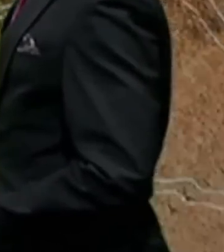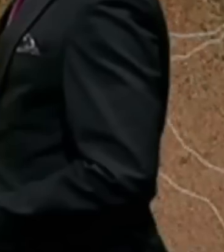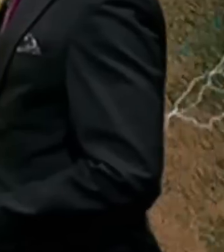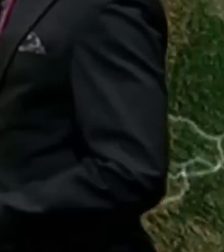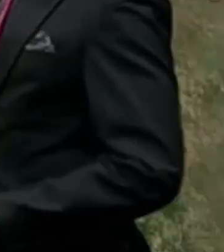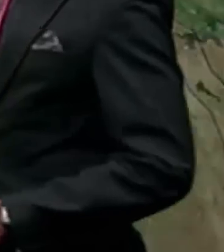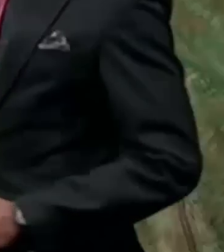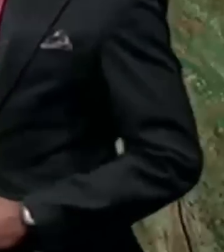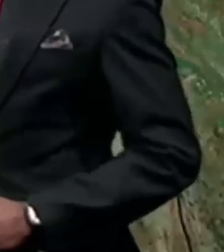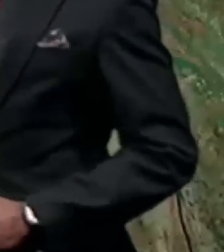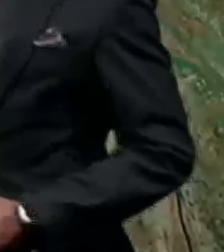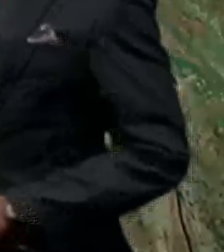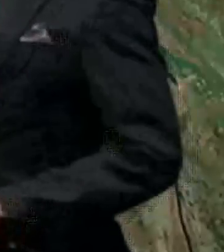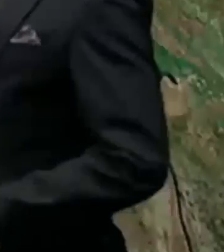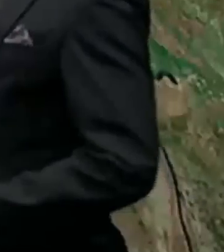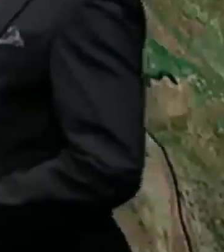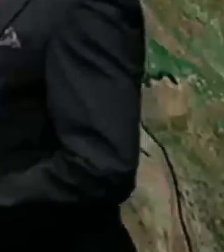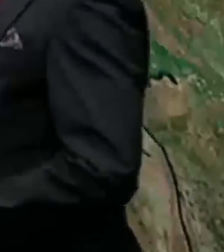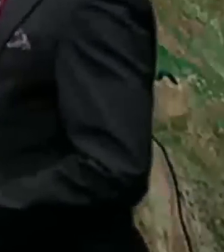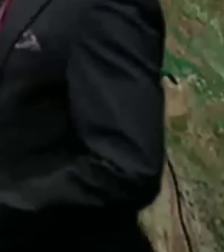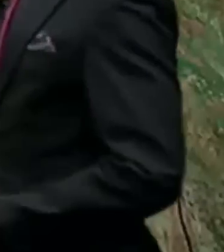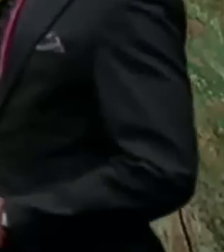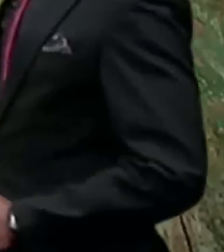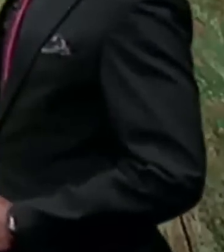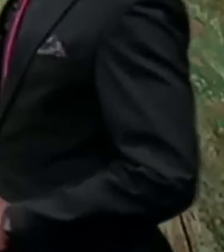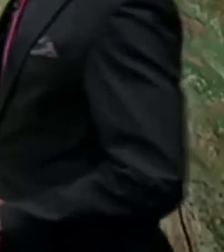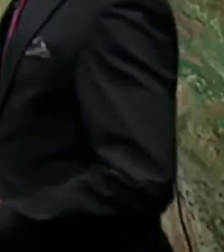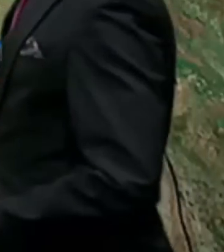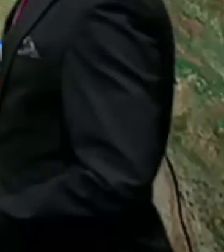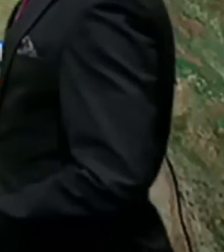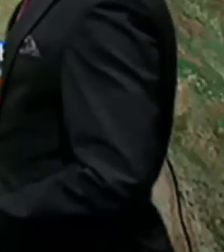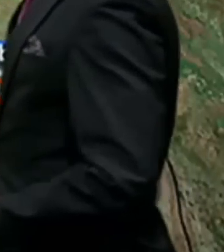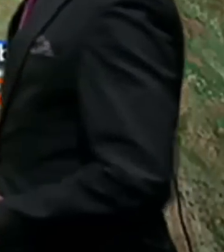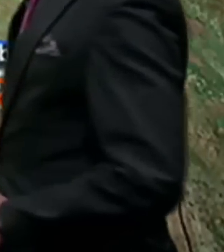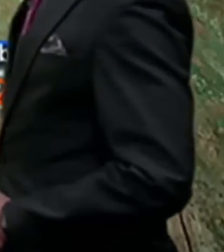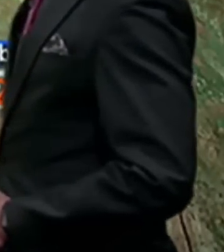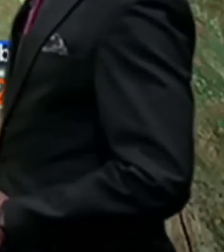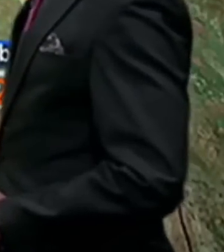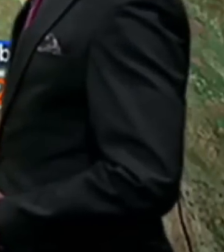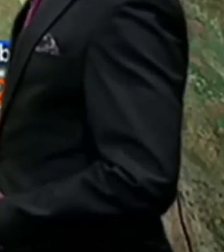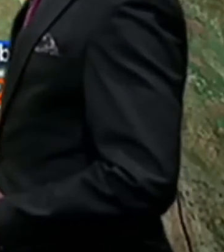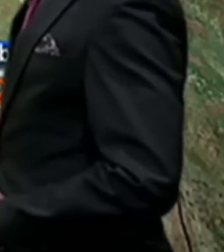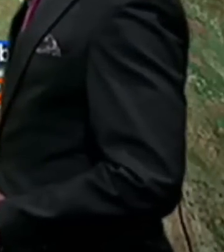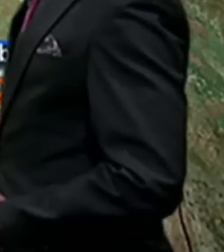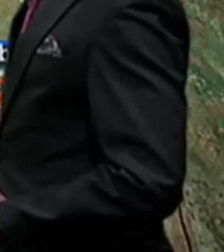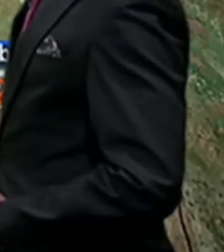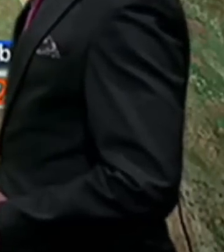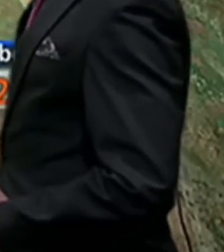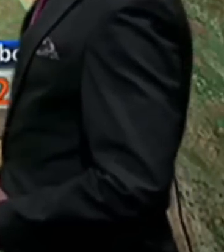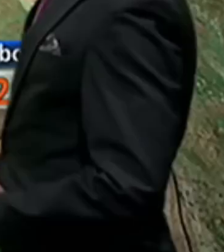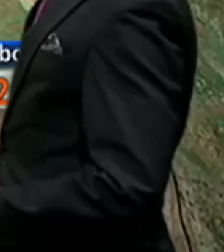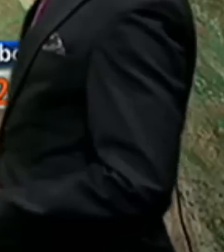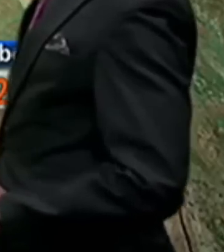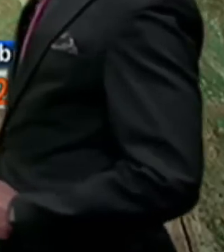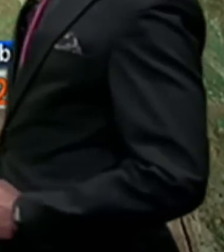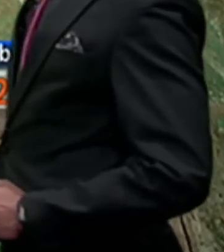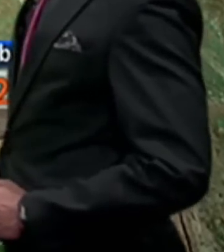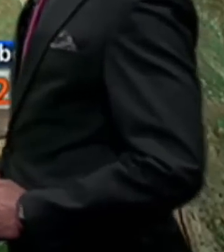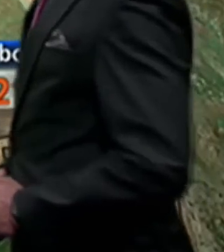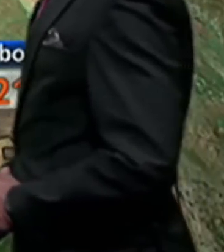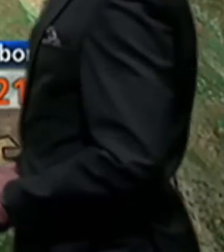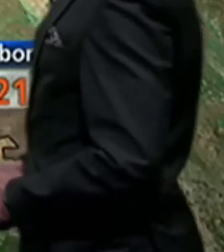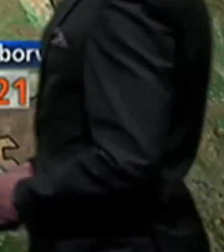Spirit le gona ke tša 22 province ya Limpopo go bontšha go tla ba go fodile Polokwane ke tša 16 ka Mosina le ka Tsanin province eo ka